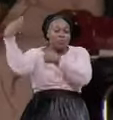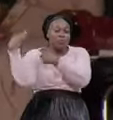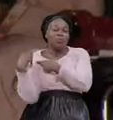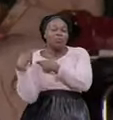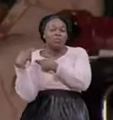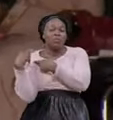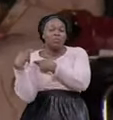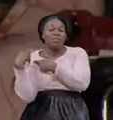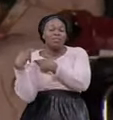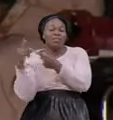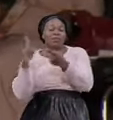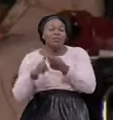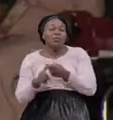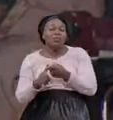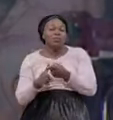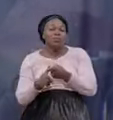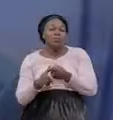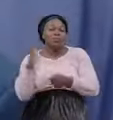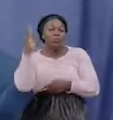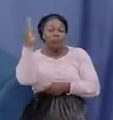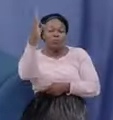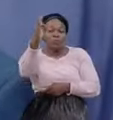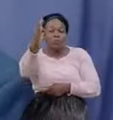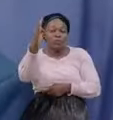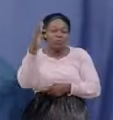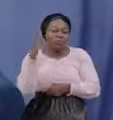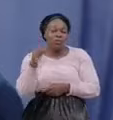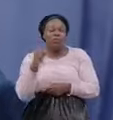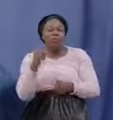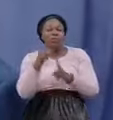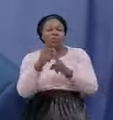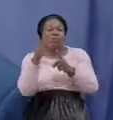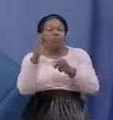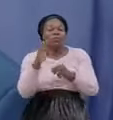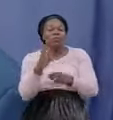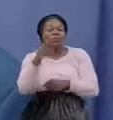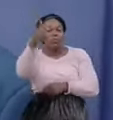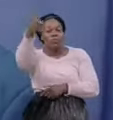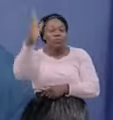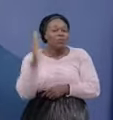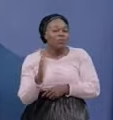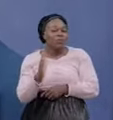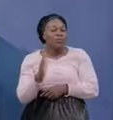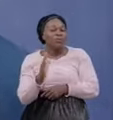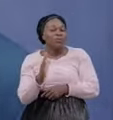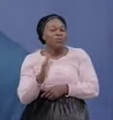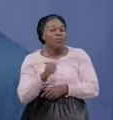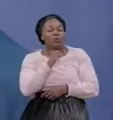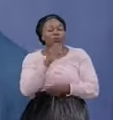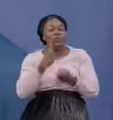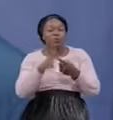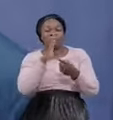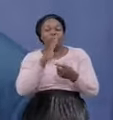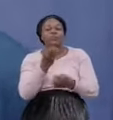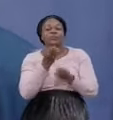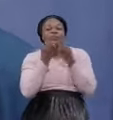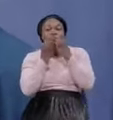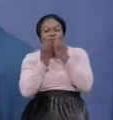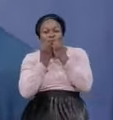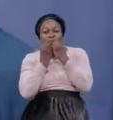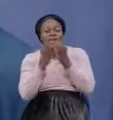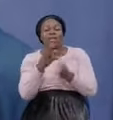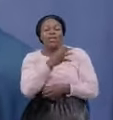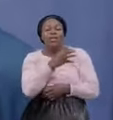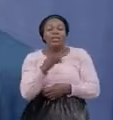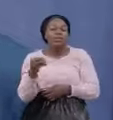the Lord with the knowledge of God's word. And this I do not with selfish reasons or motives. I